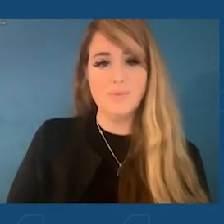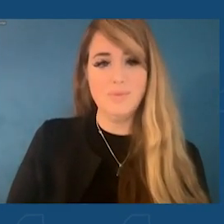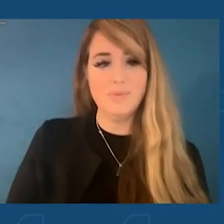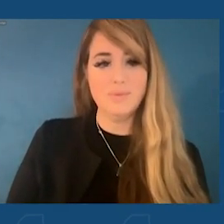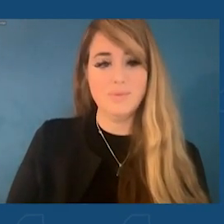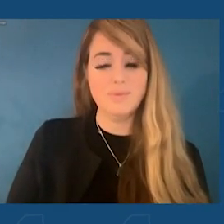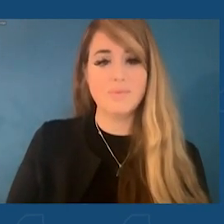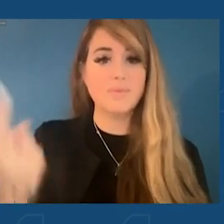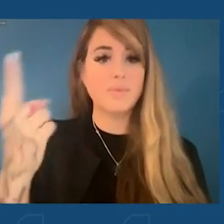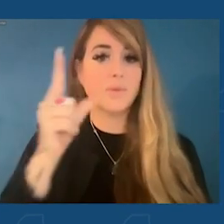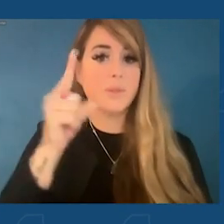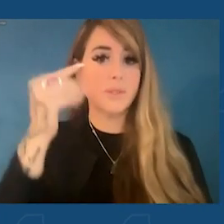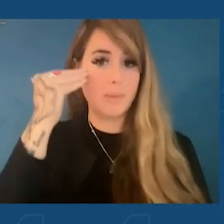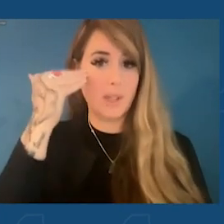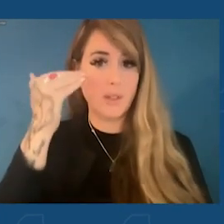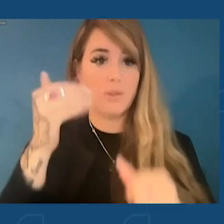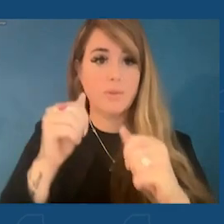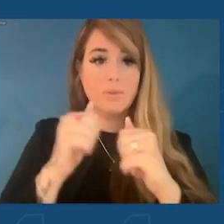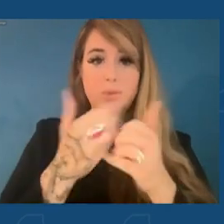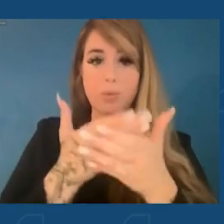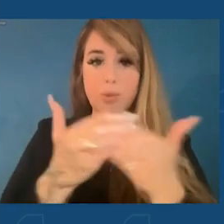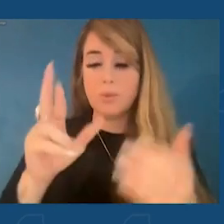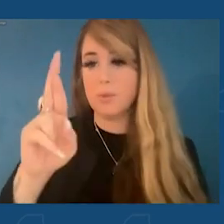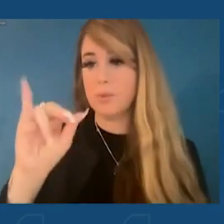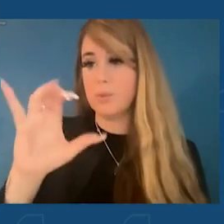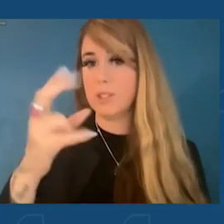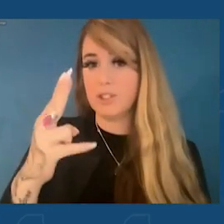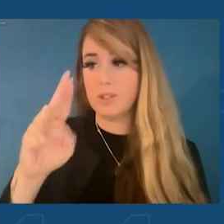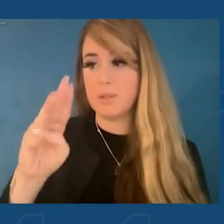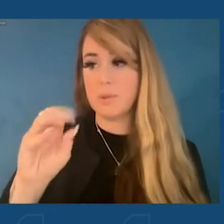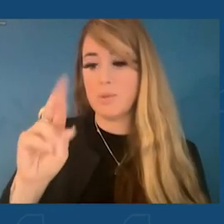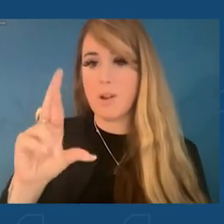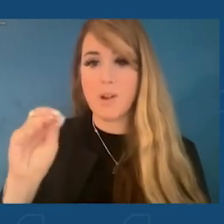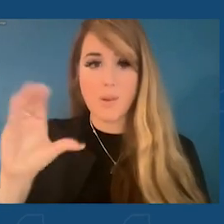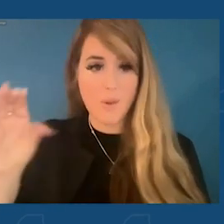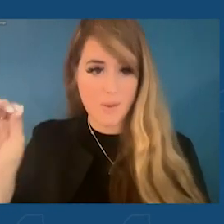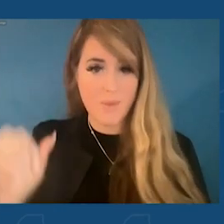Someone who's familiar to all of you, Rich Maroko, the president of Hochul.